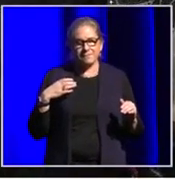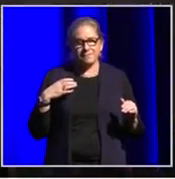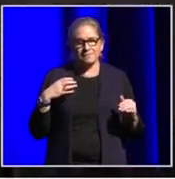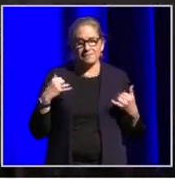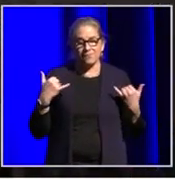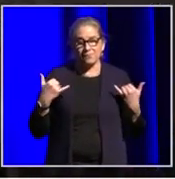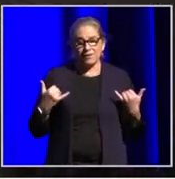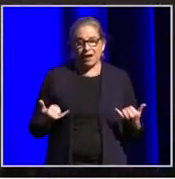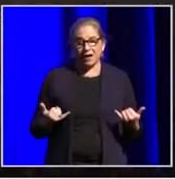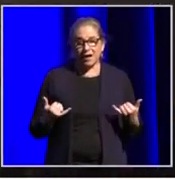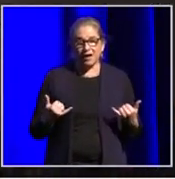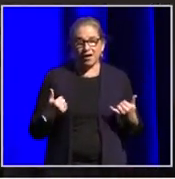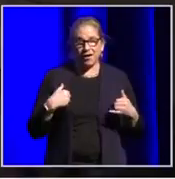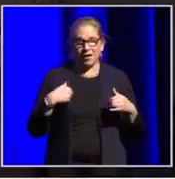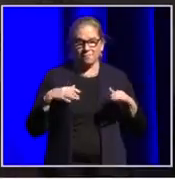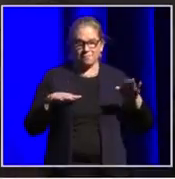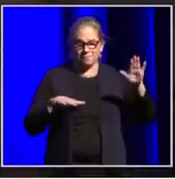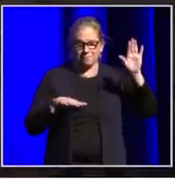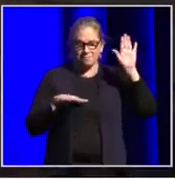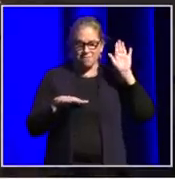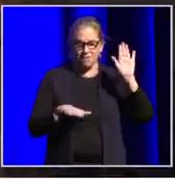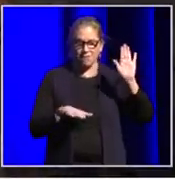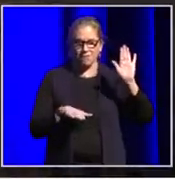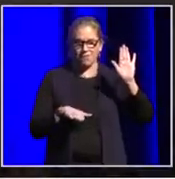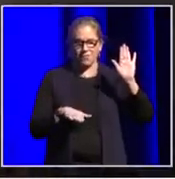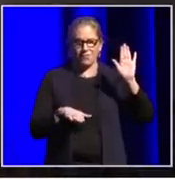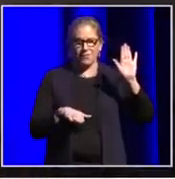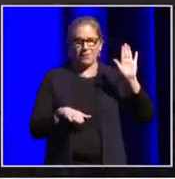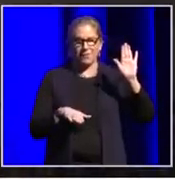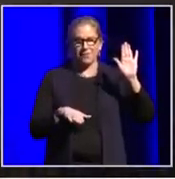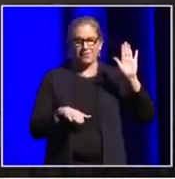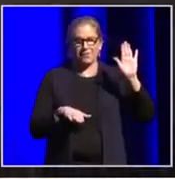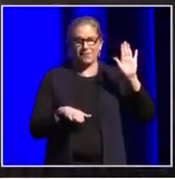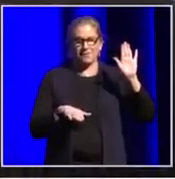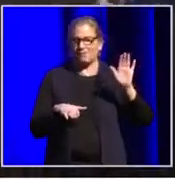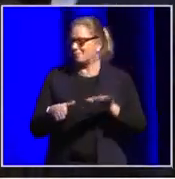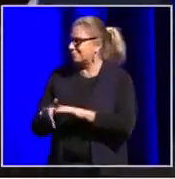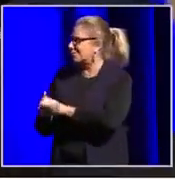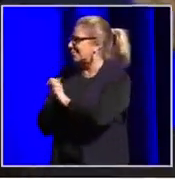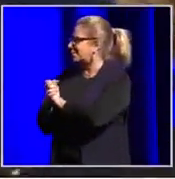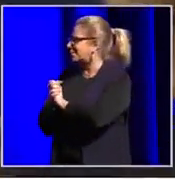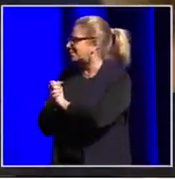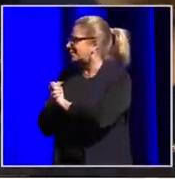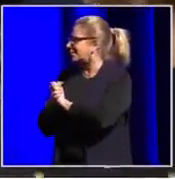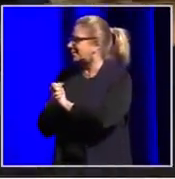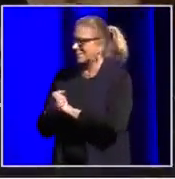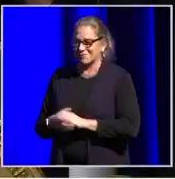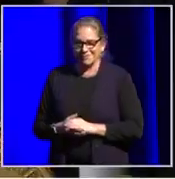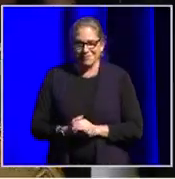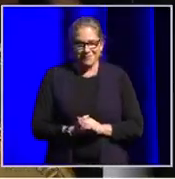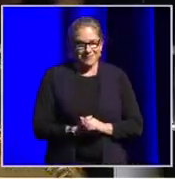enter. Congratulations. Thank you. Thank you. Congratulations.